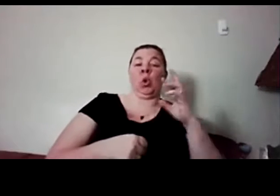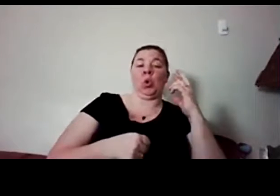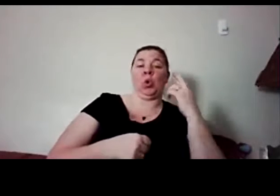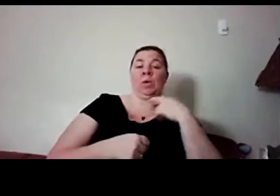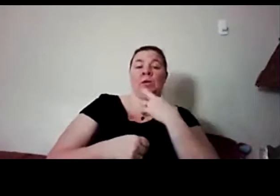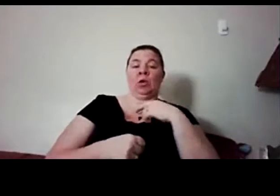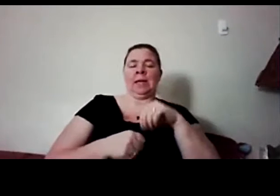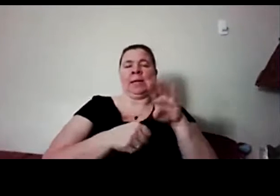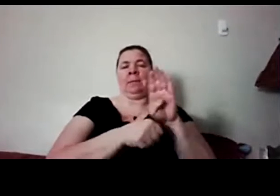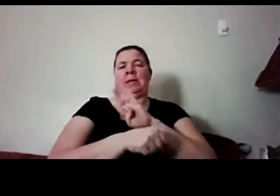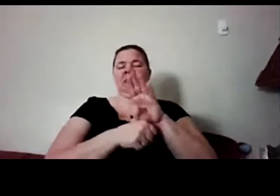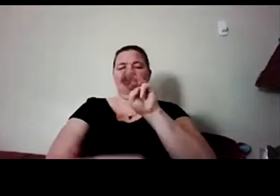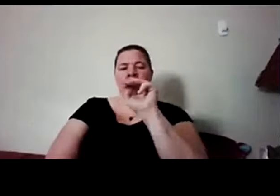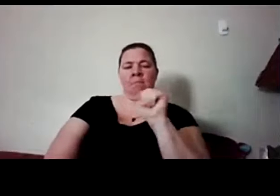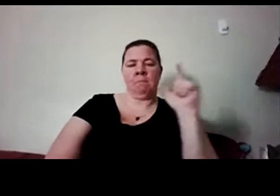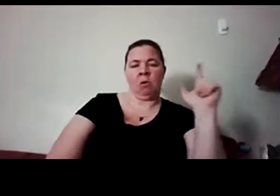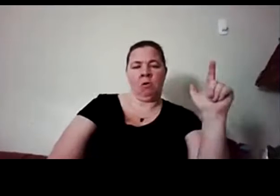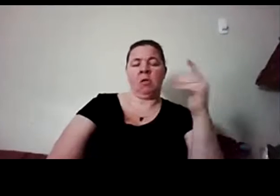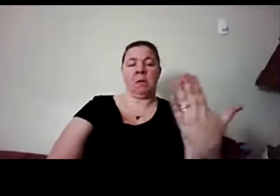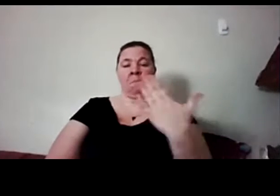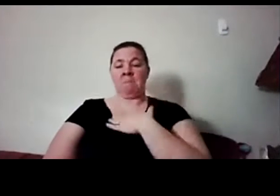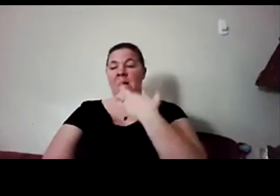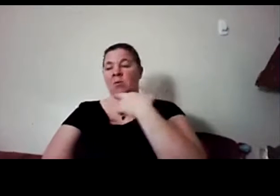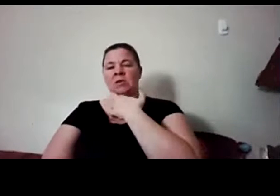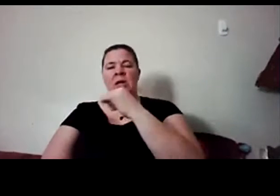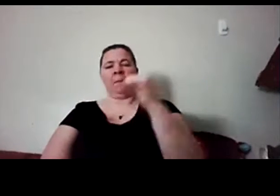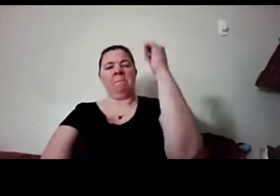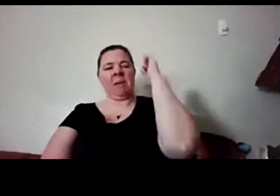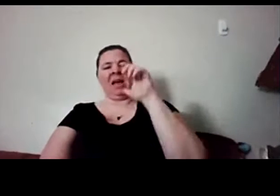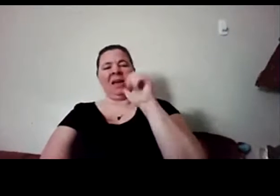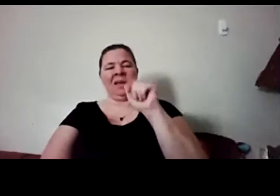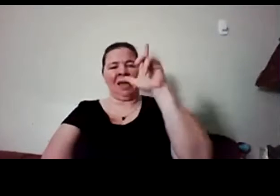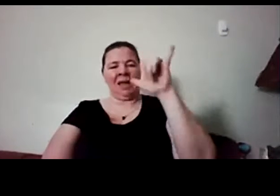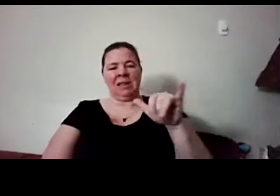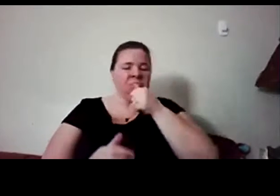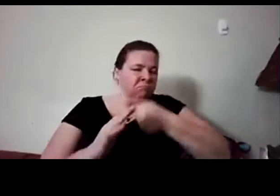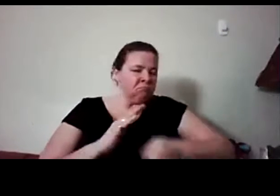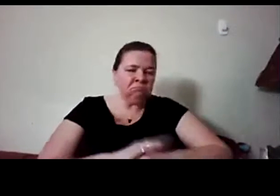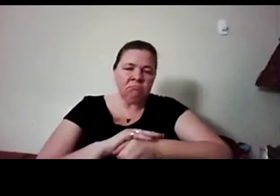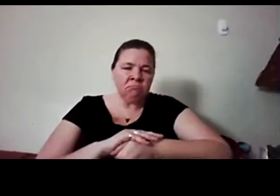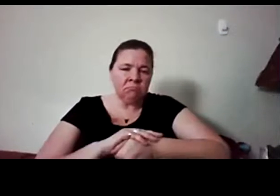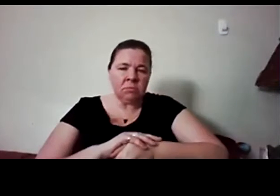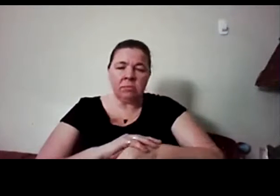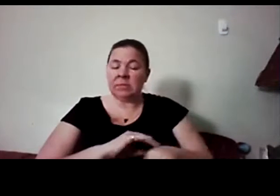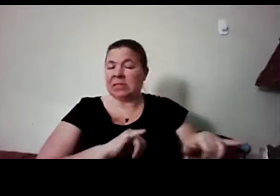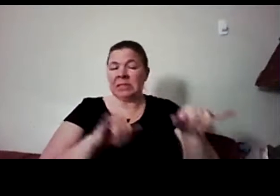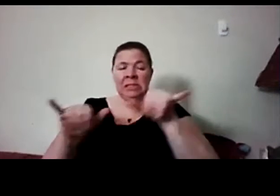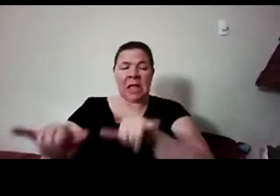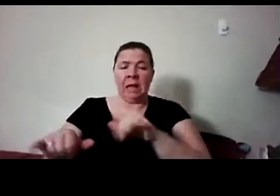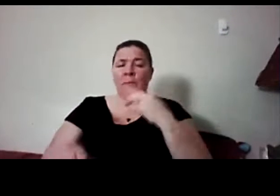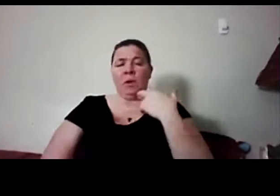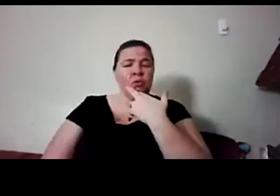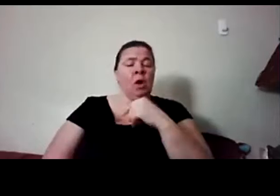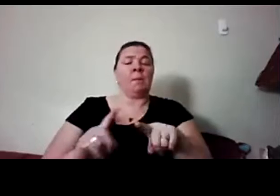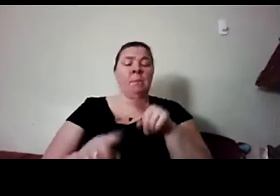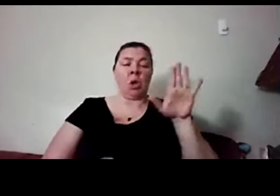mall. My restaurant is located in a back alley. It is hidden. Okay? Well, your restaurant is going to